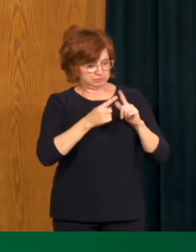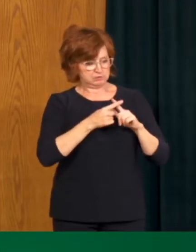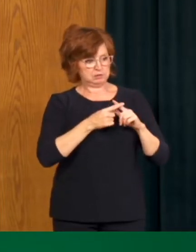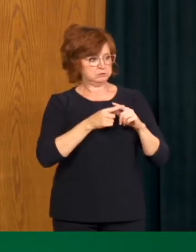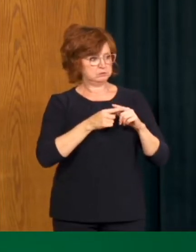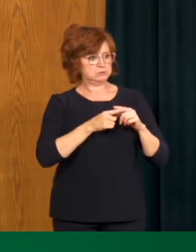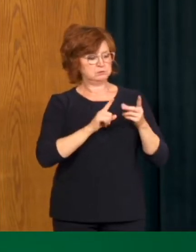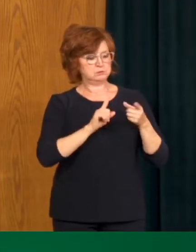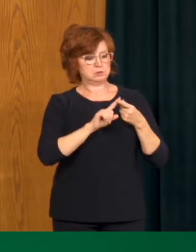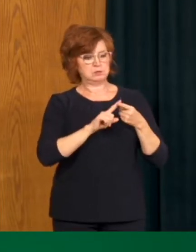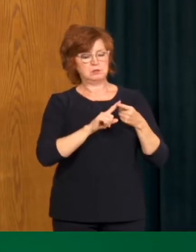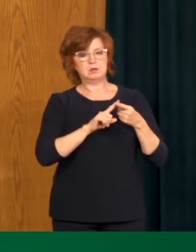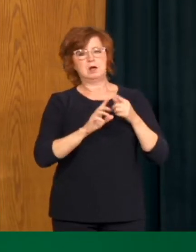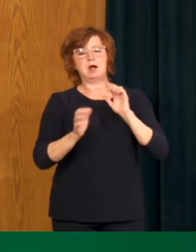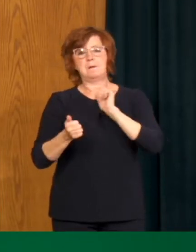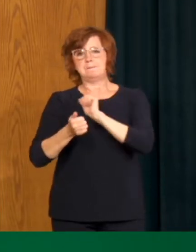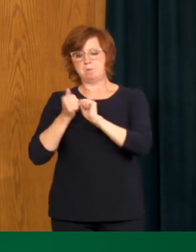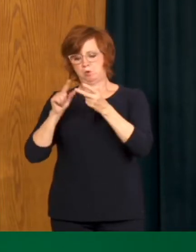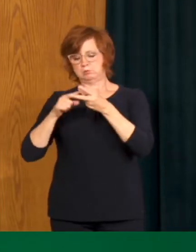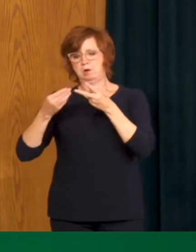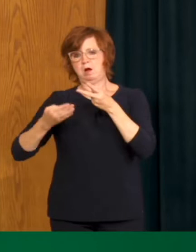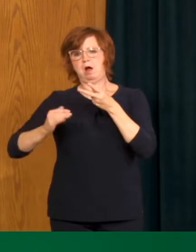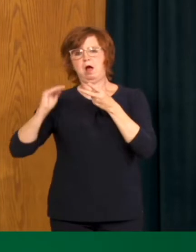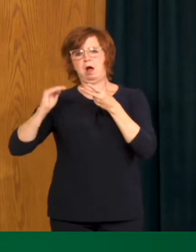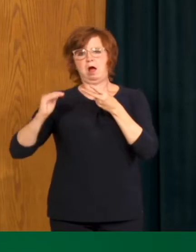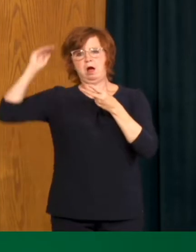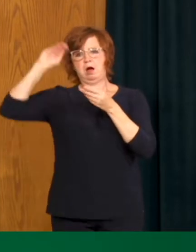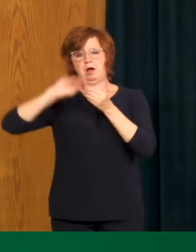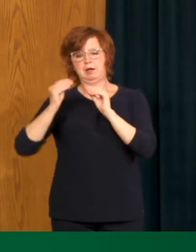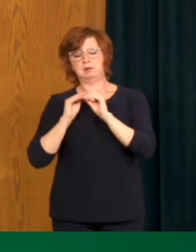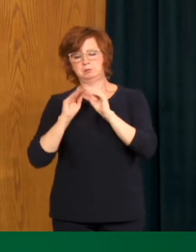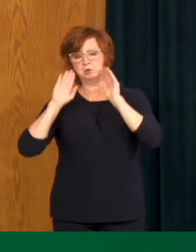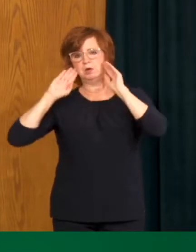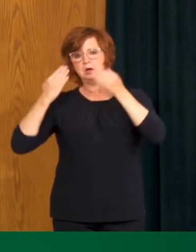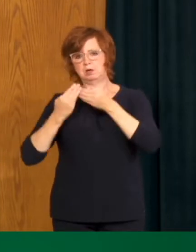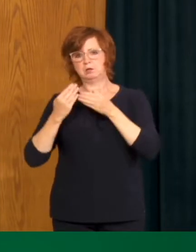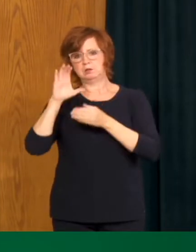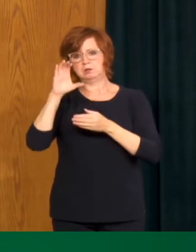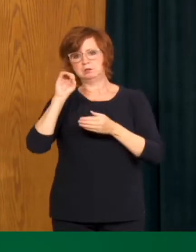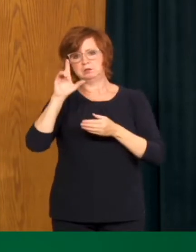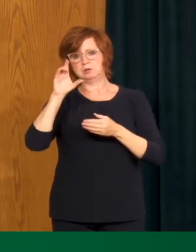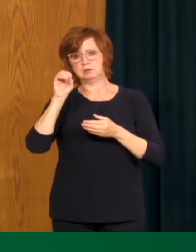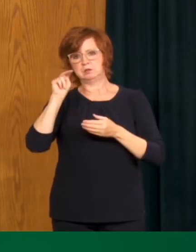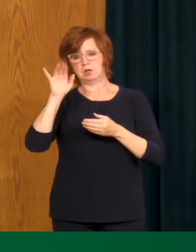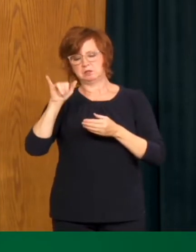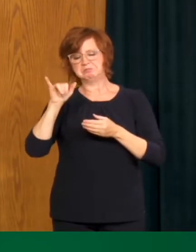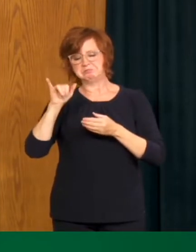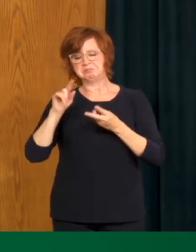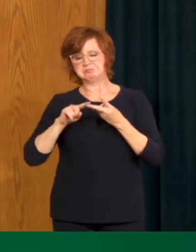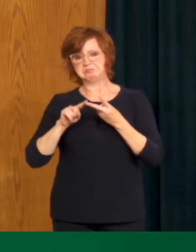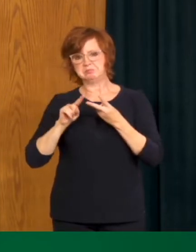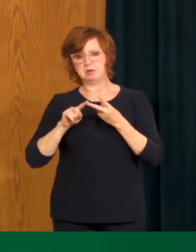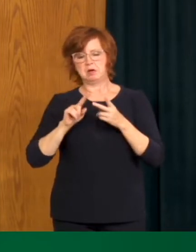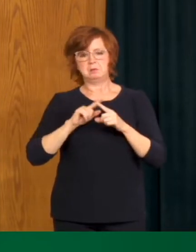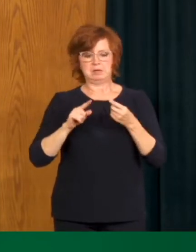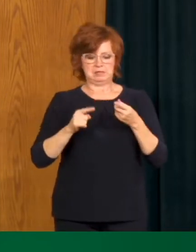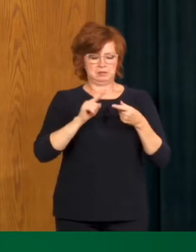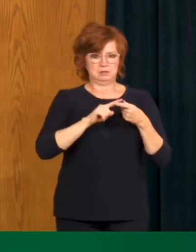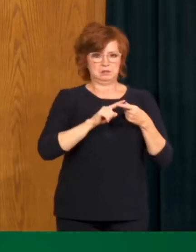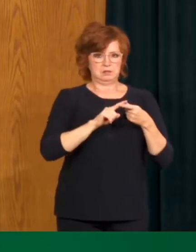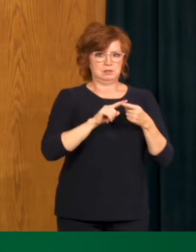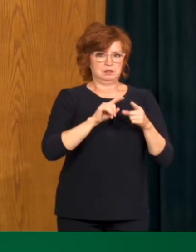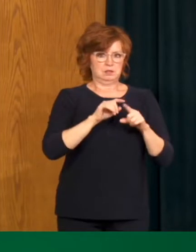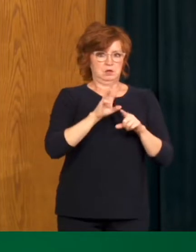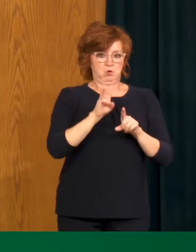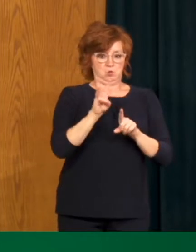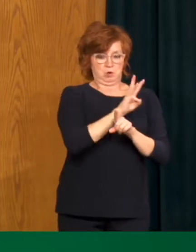colony, but we do have cases across the community in the southwest and northwest or west central area, which is a concern as well. And as